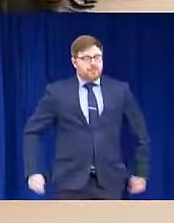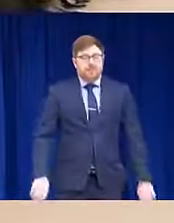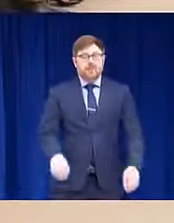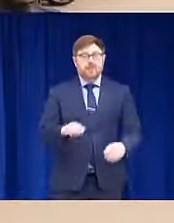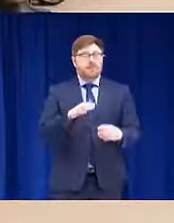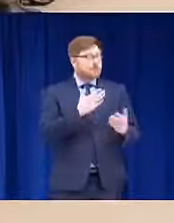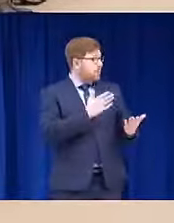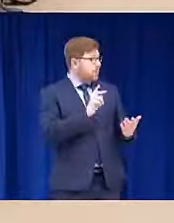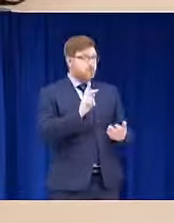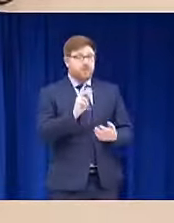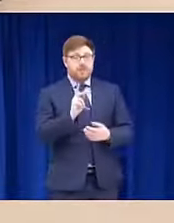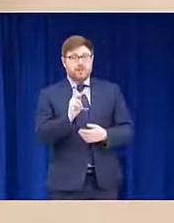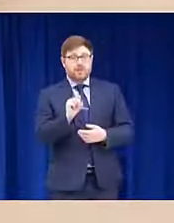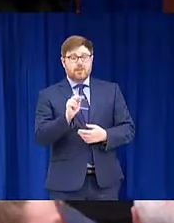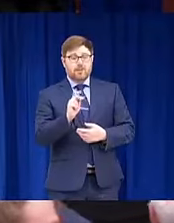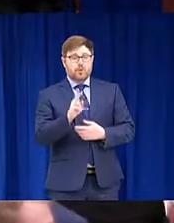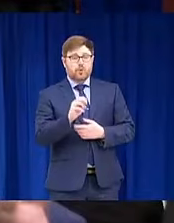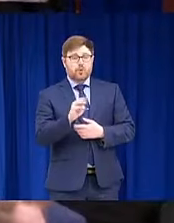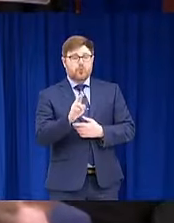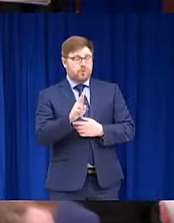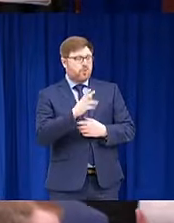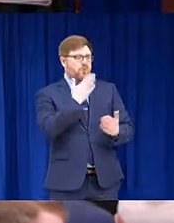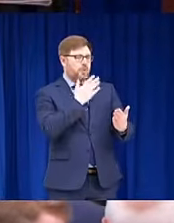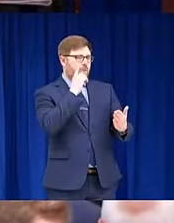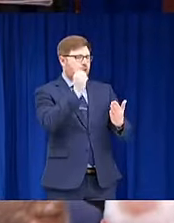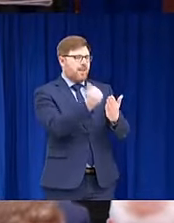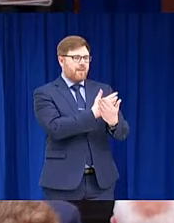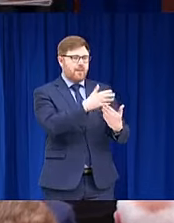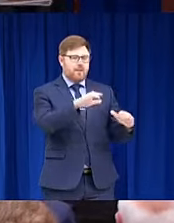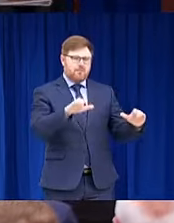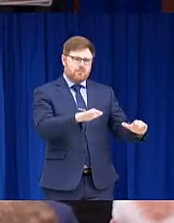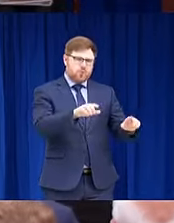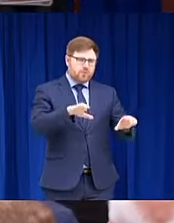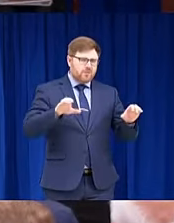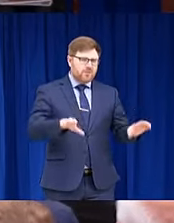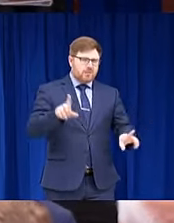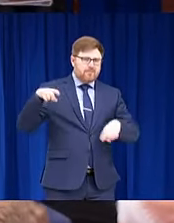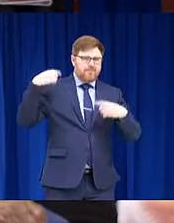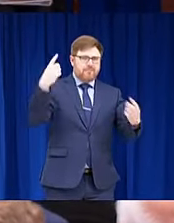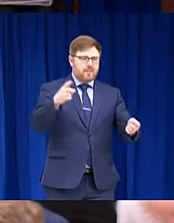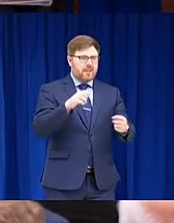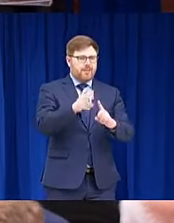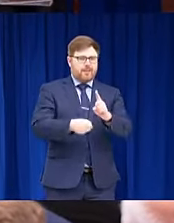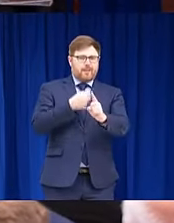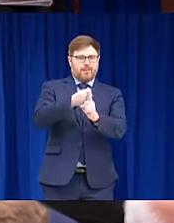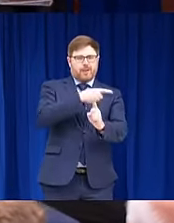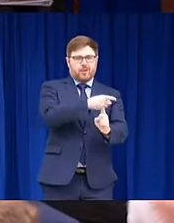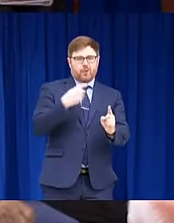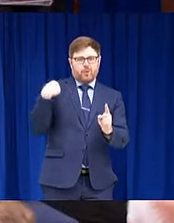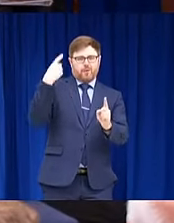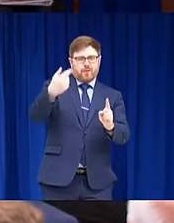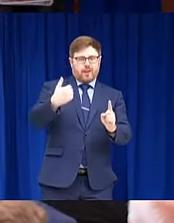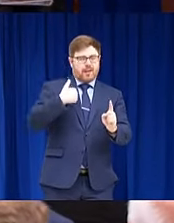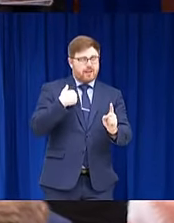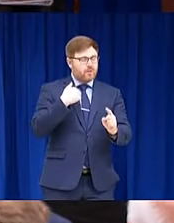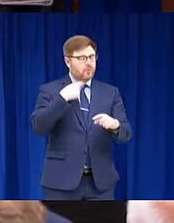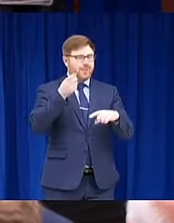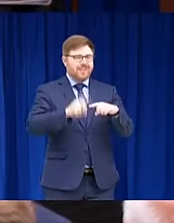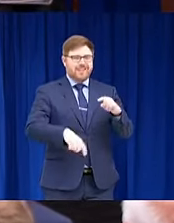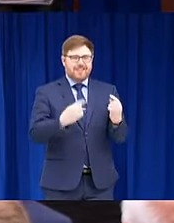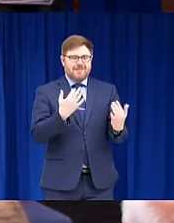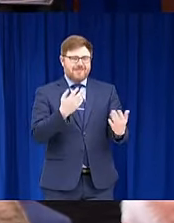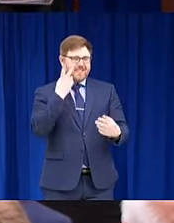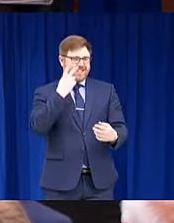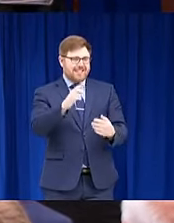Tech Sergeant Kakumu, thank you for all you've done so far and the difference you have made. We can't wait to see what doors you kick down